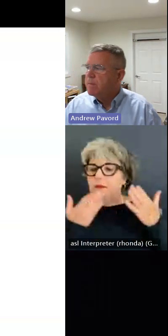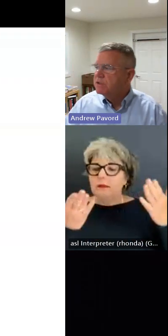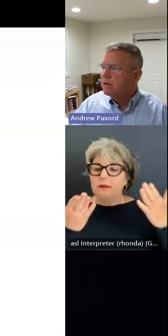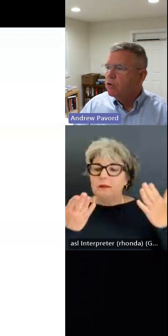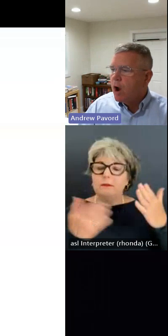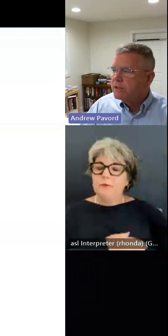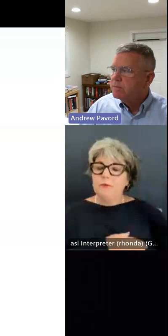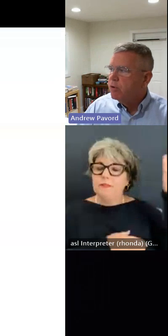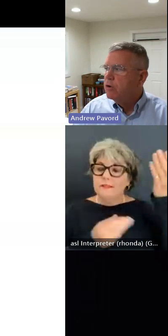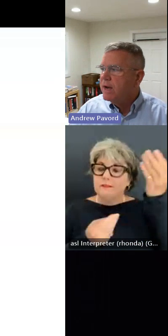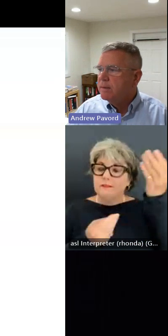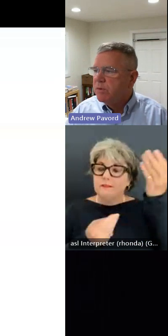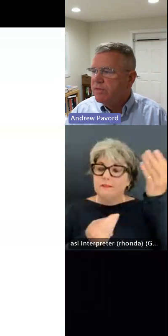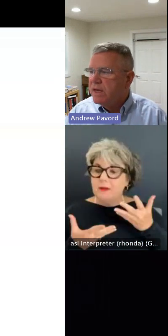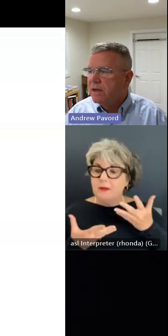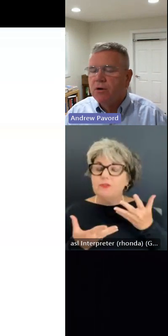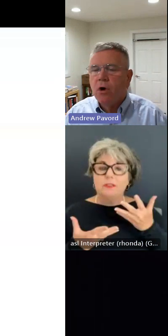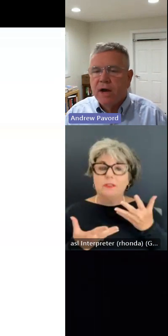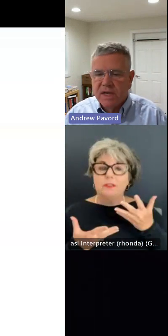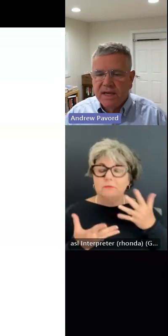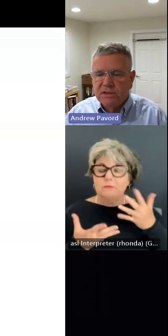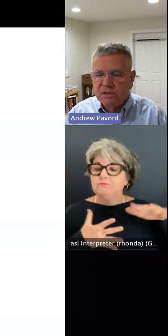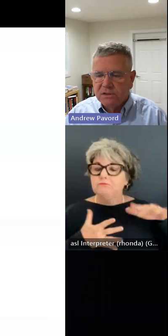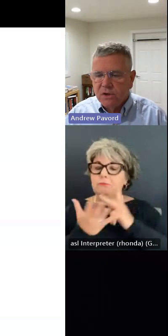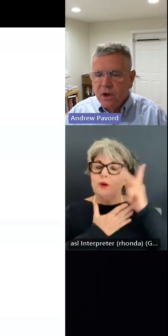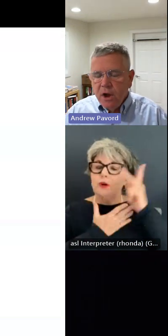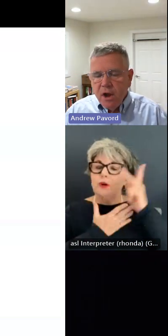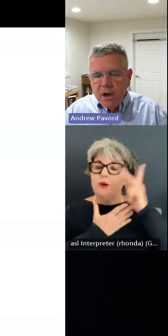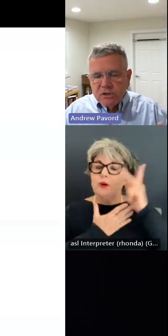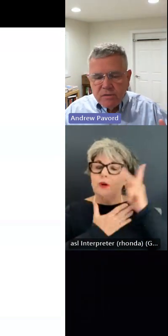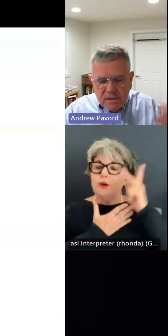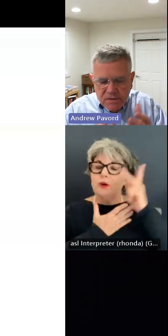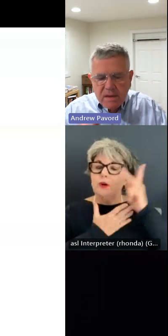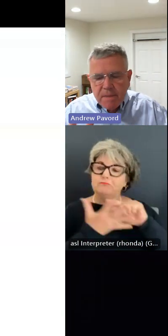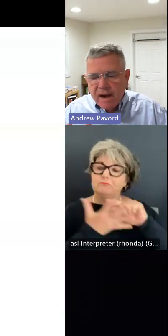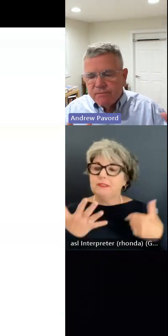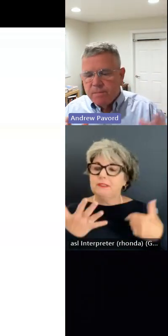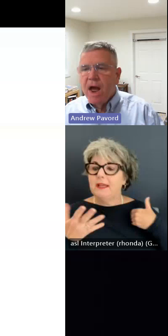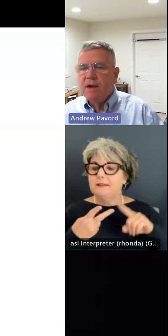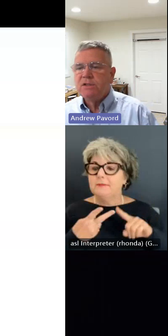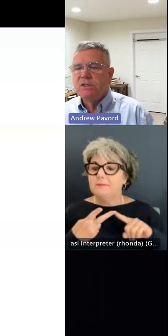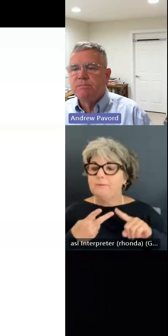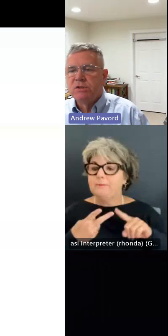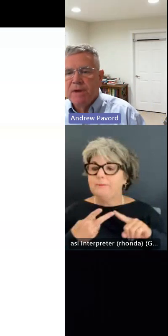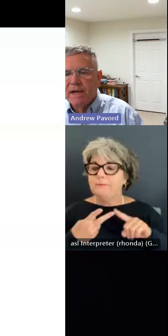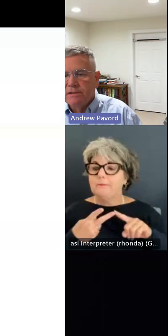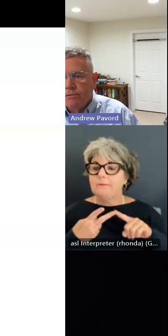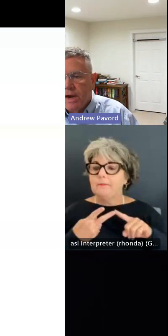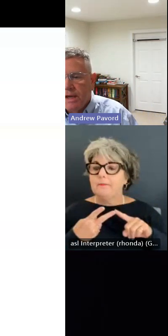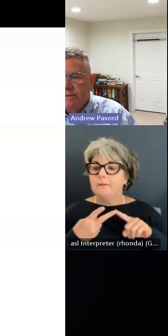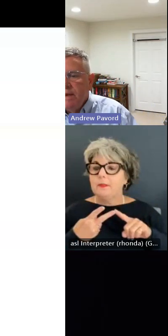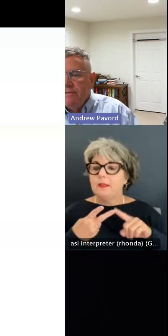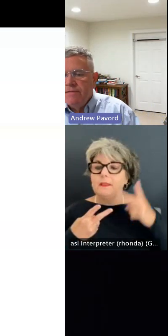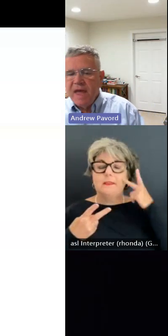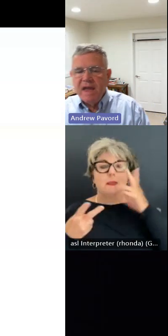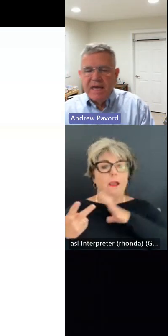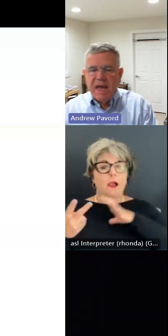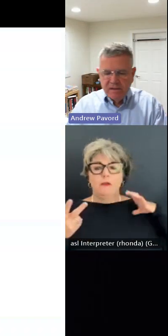of information across programs within and across agencies. So think about it from Congress's perspective,